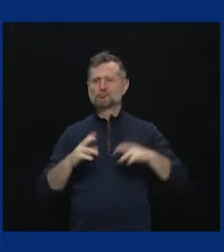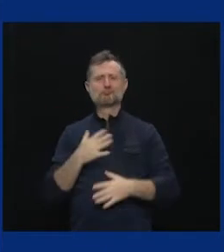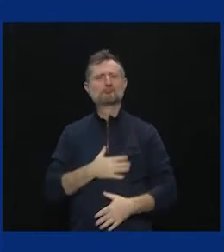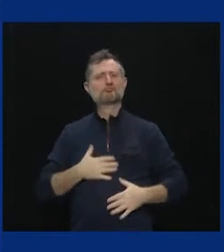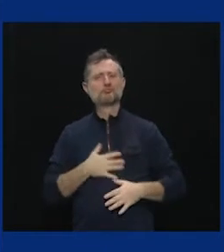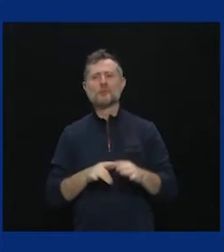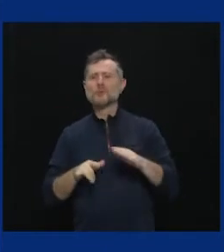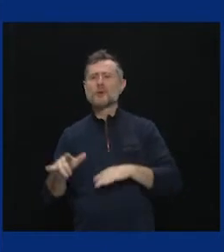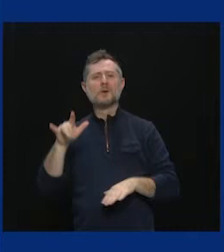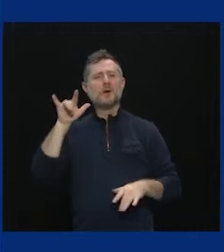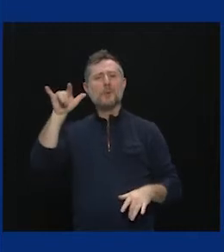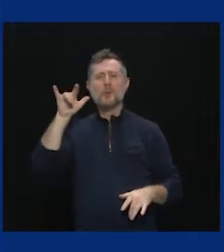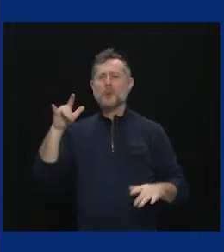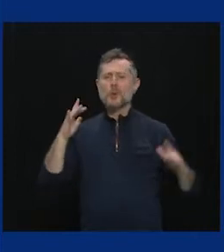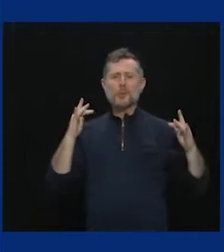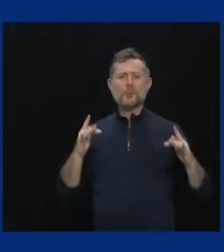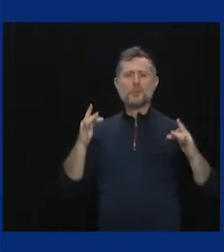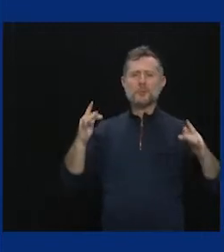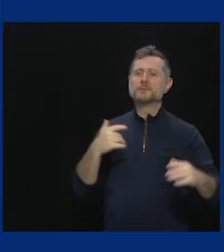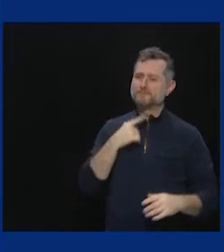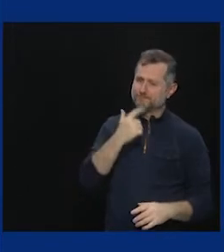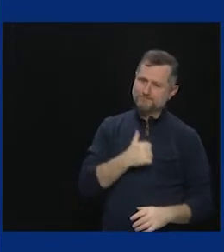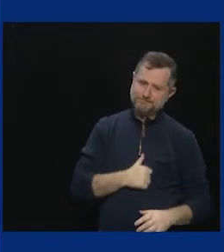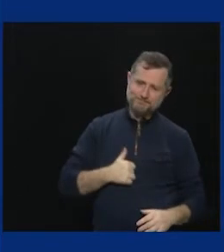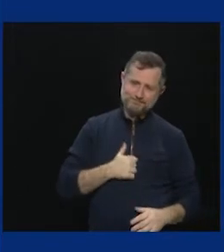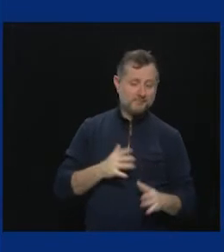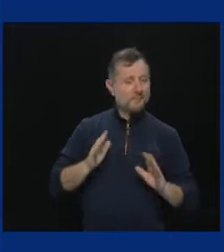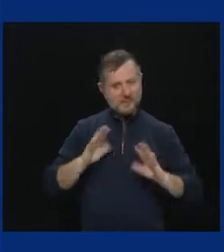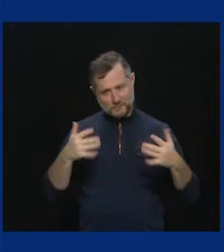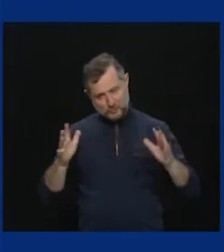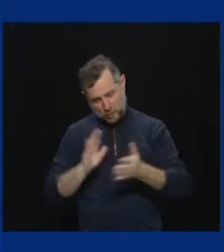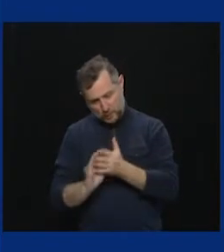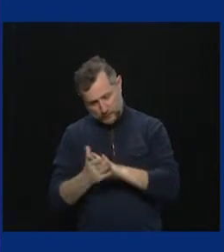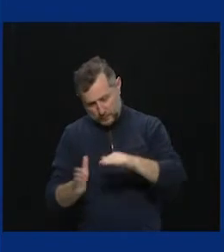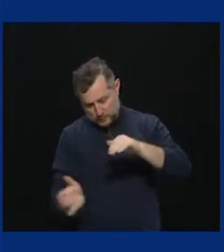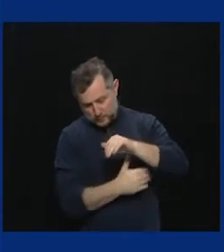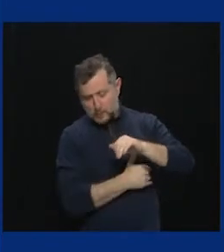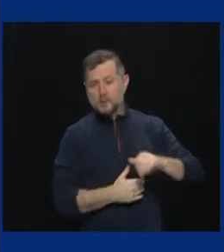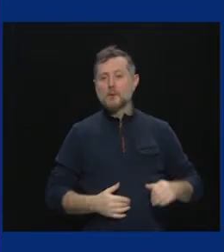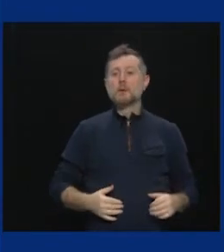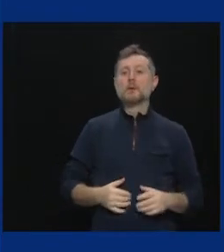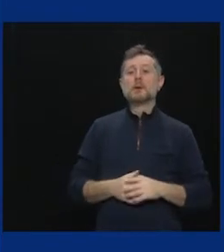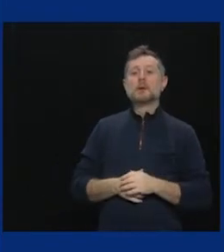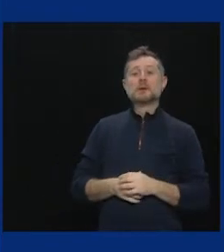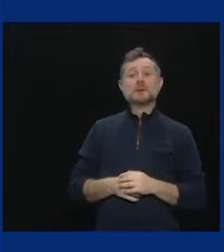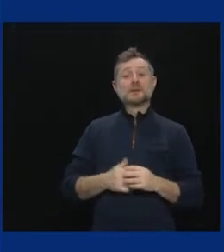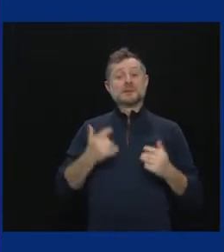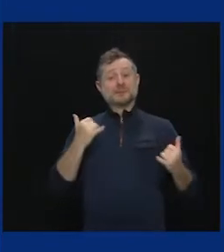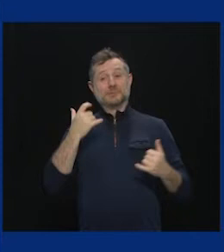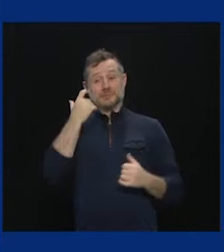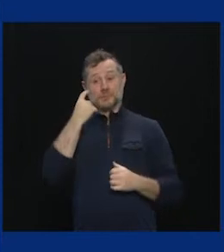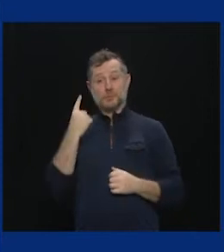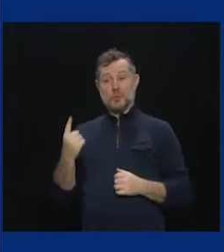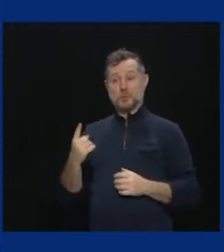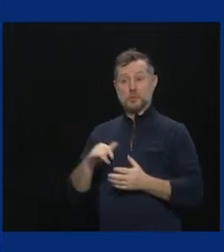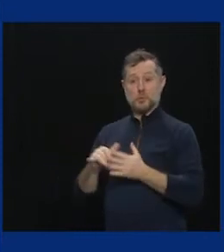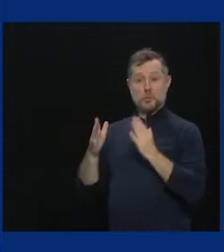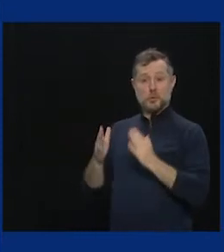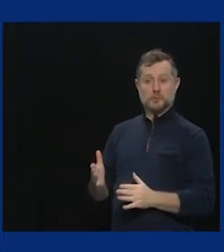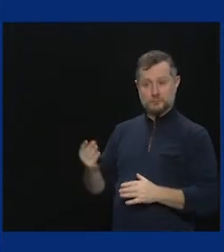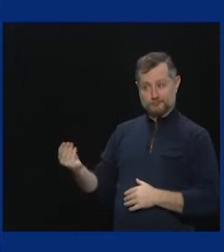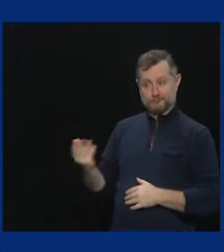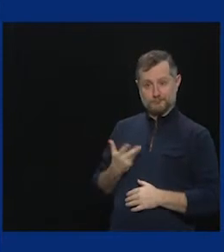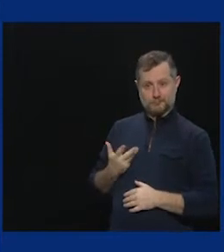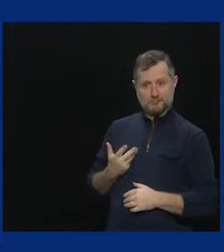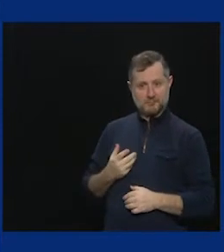those days are over, but that's a good thing. I just had one resilient New Yorker tell me that they just came back from the airport